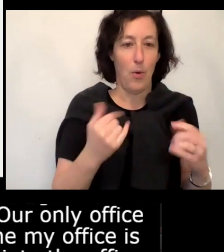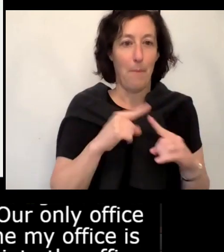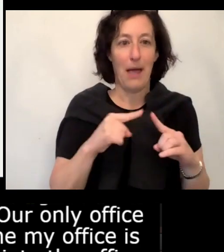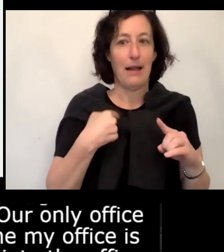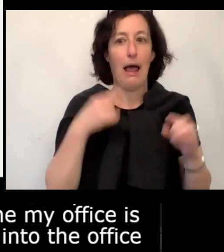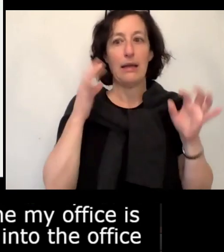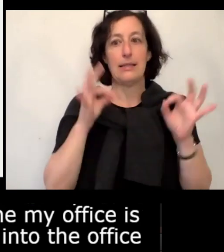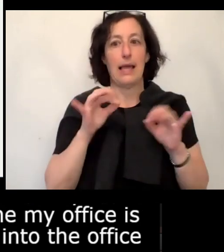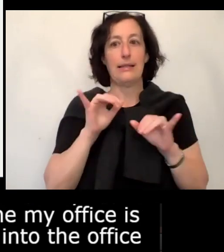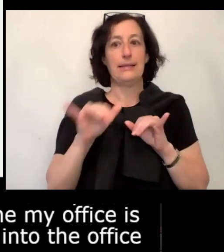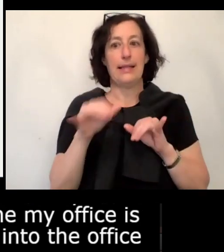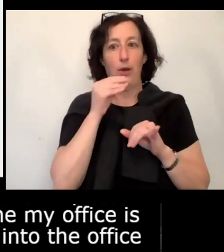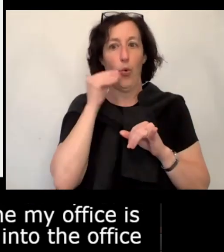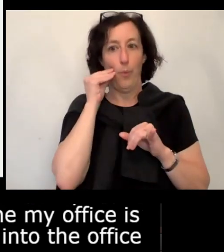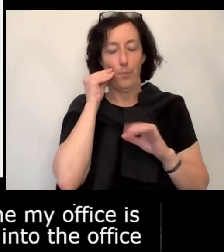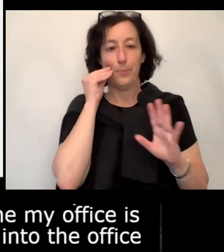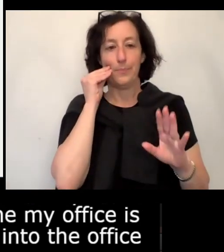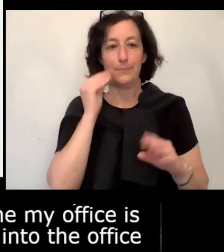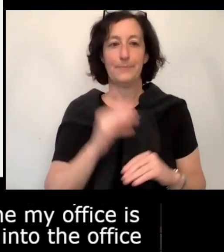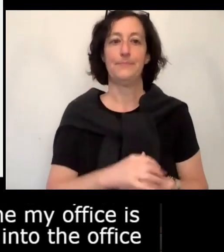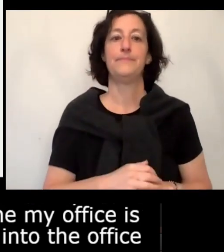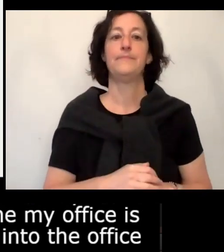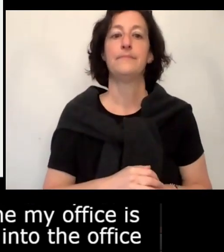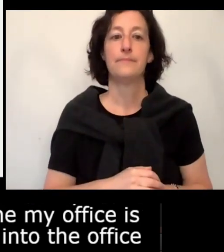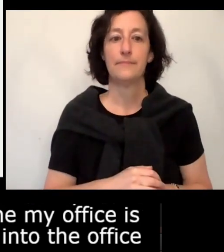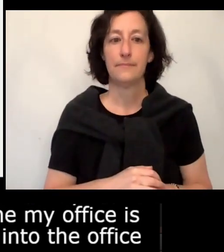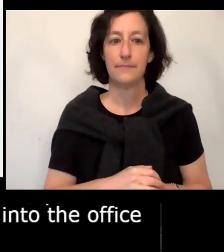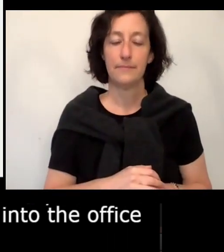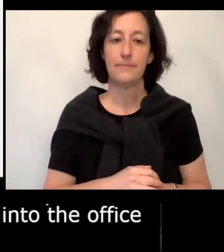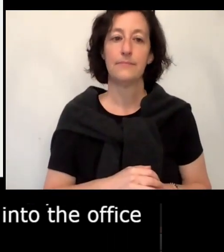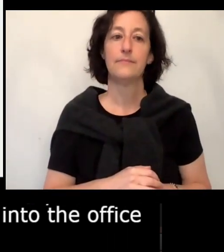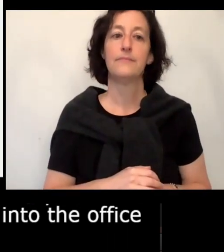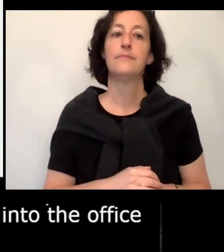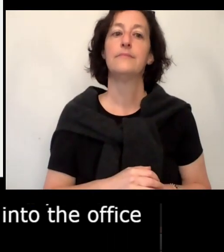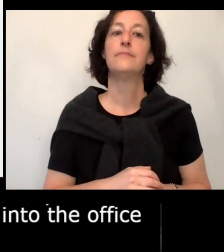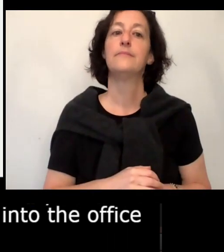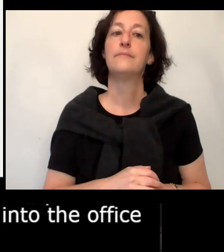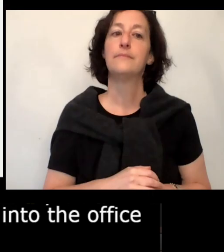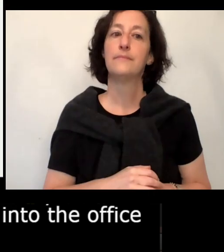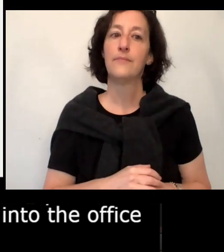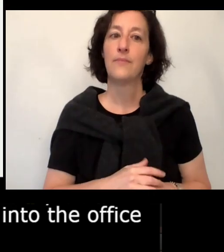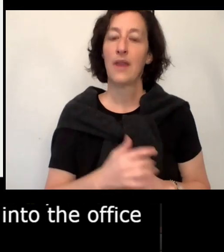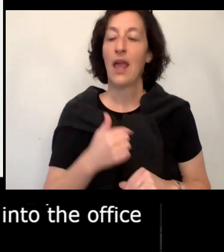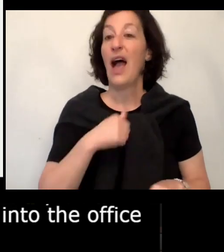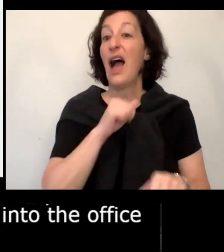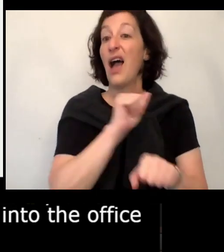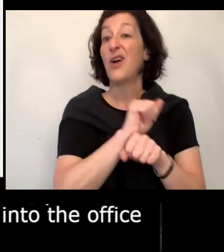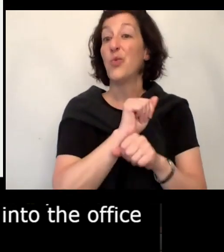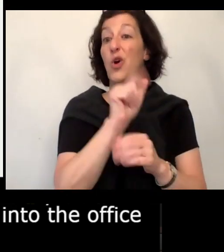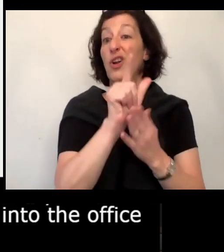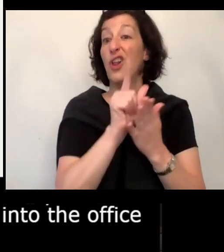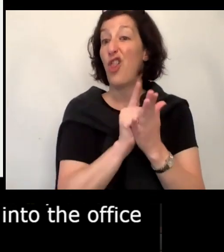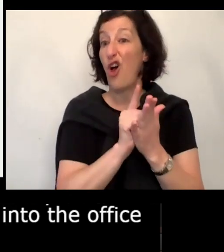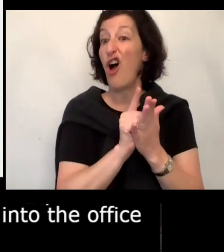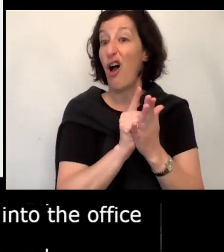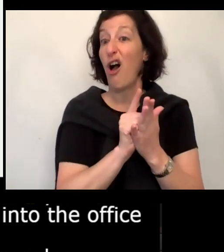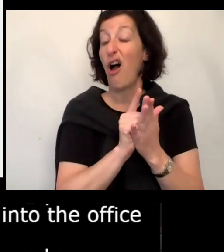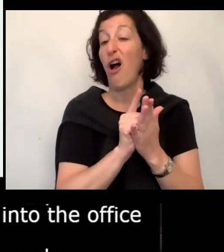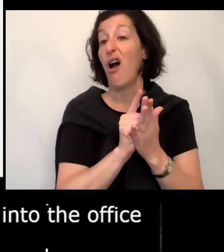not to at the moment. In addition to being a partner at Moses and Singer and a practicing lawyer, I'm also a